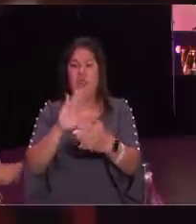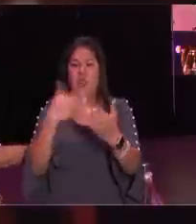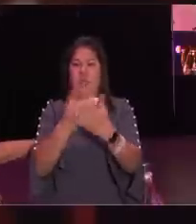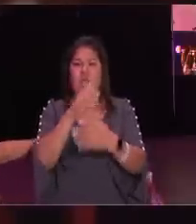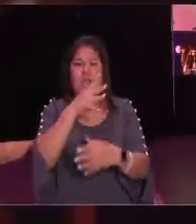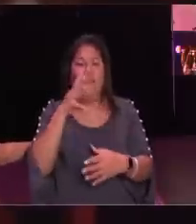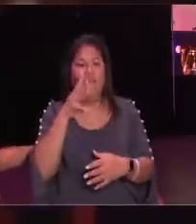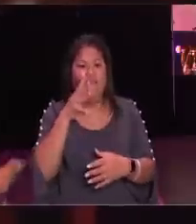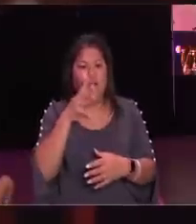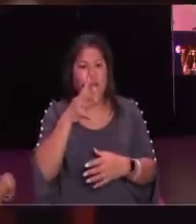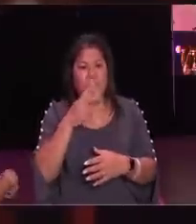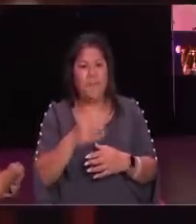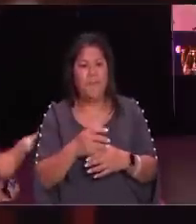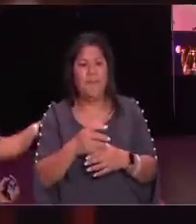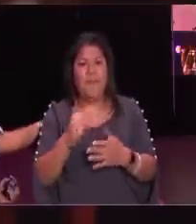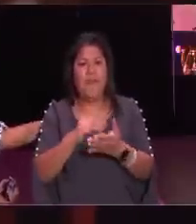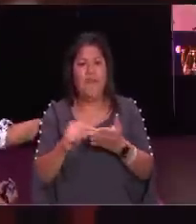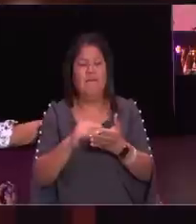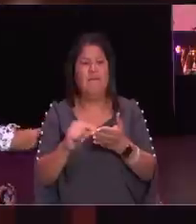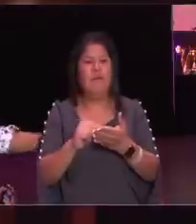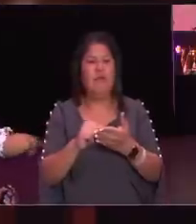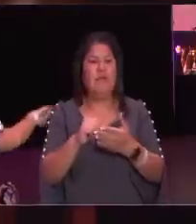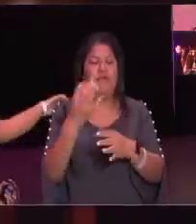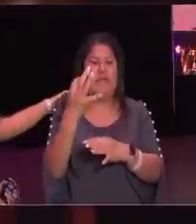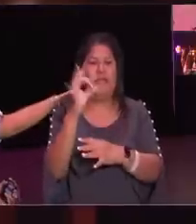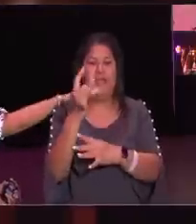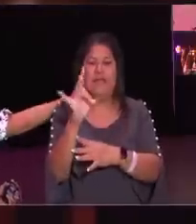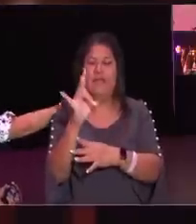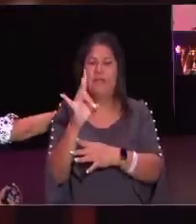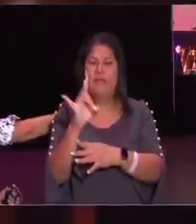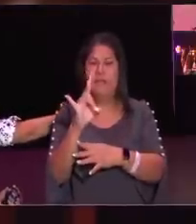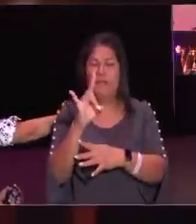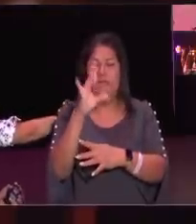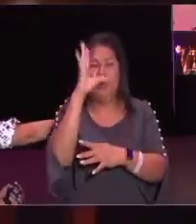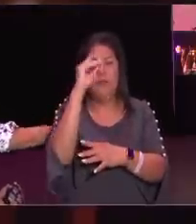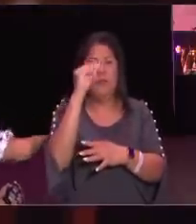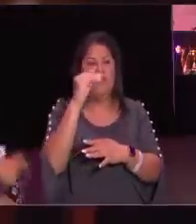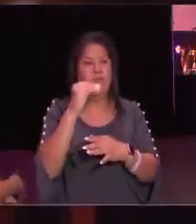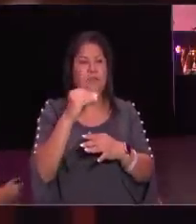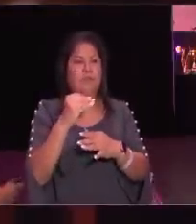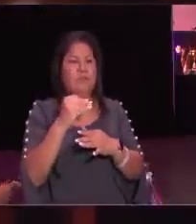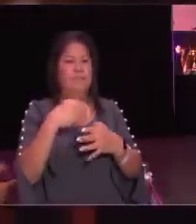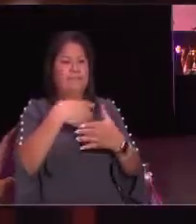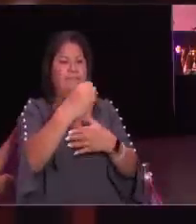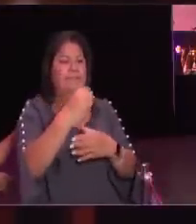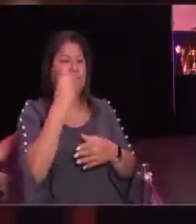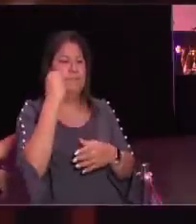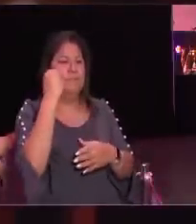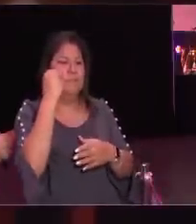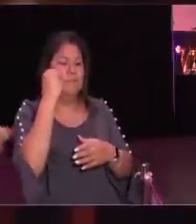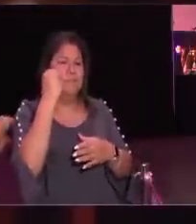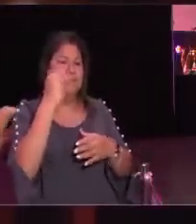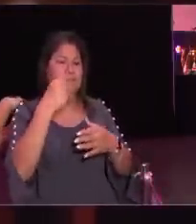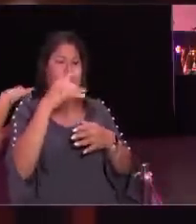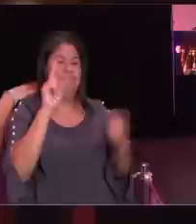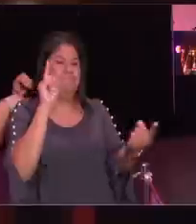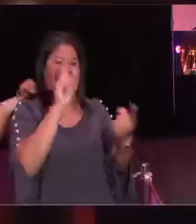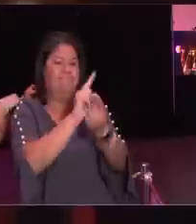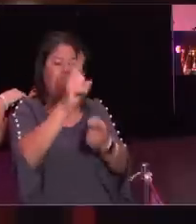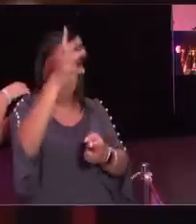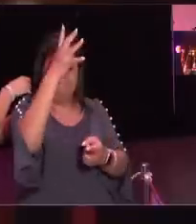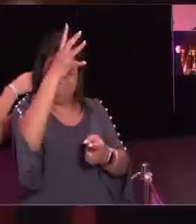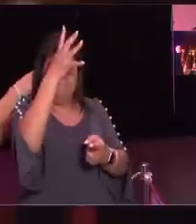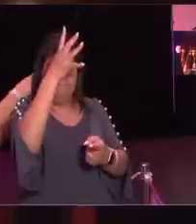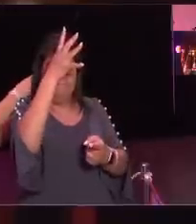field. In verse 18, we read that the young child leaves his home and heads out to meet his